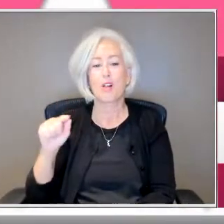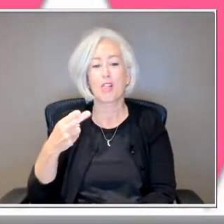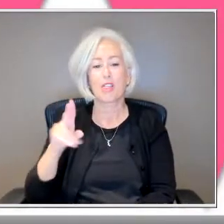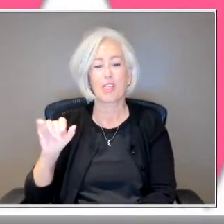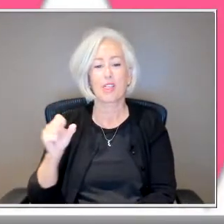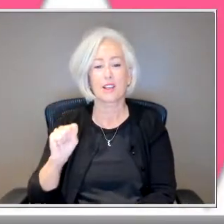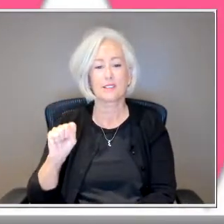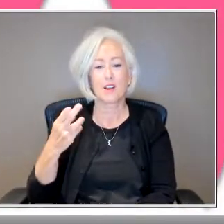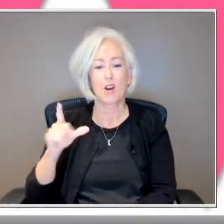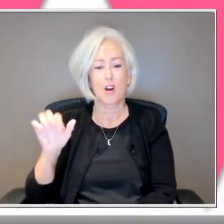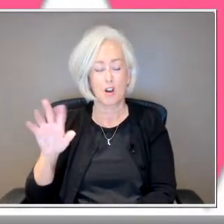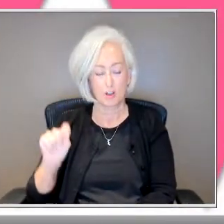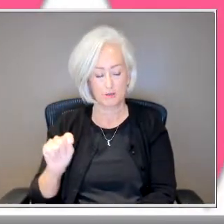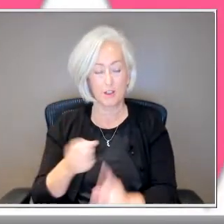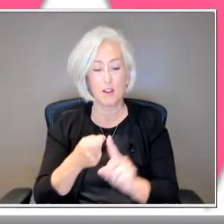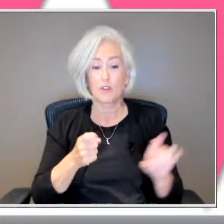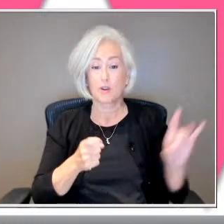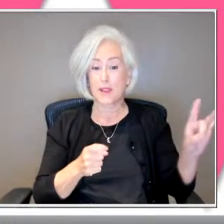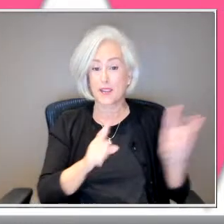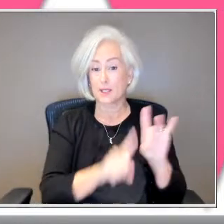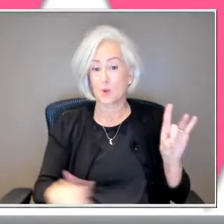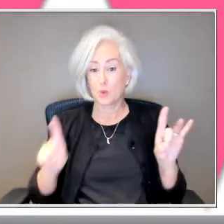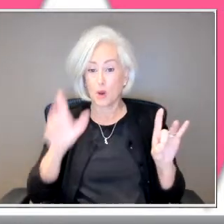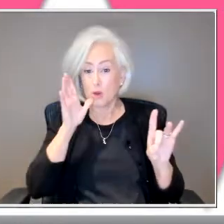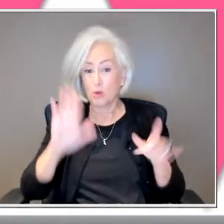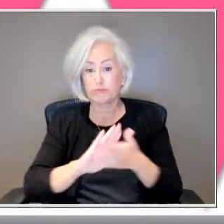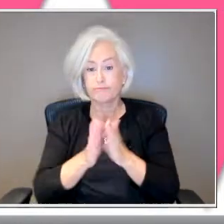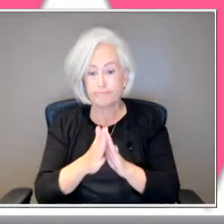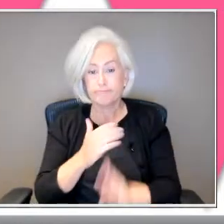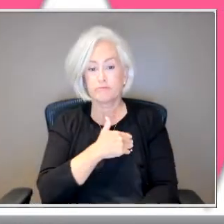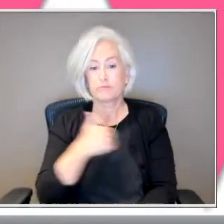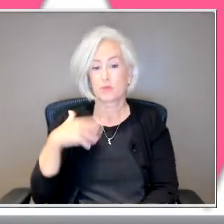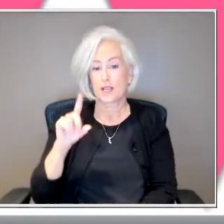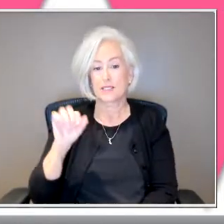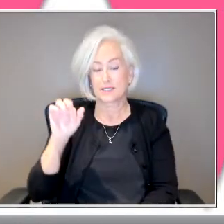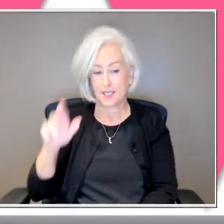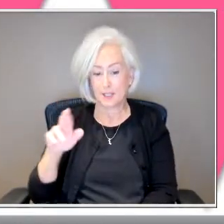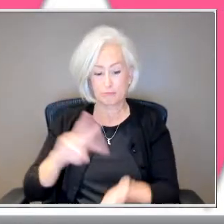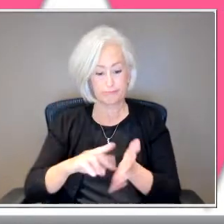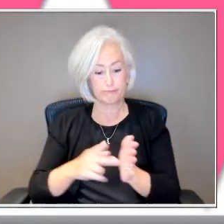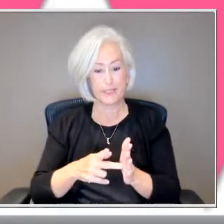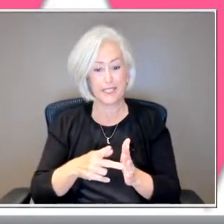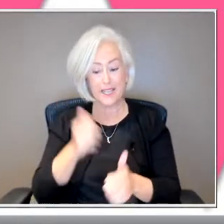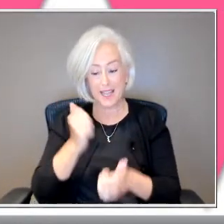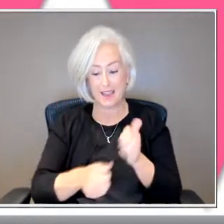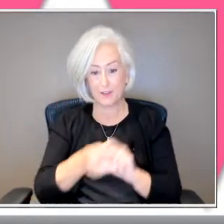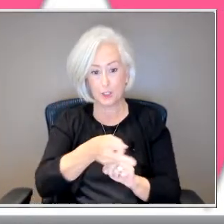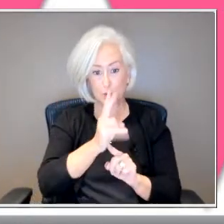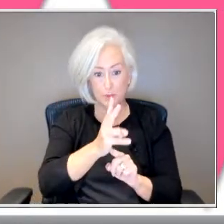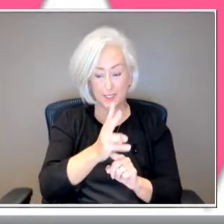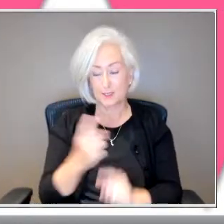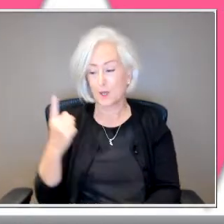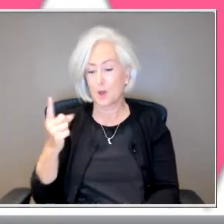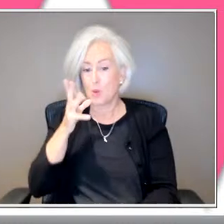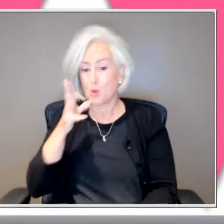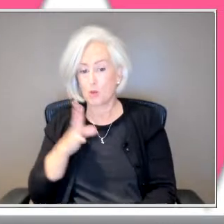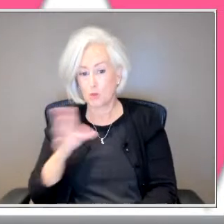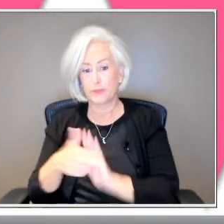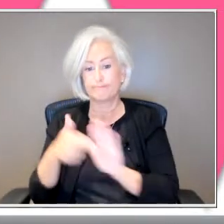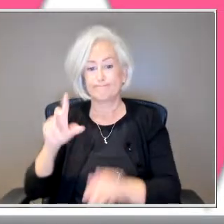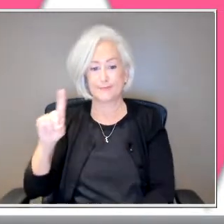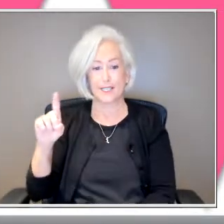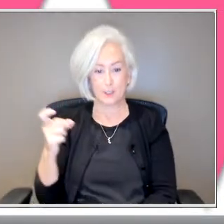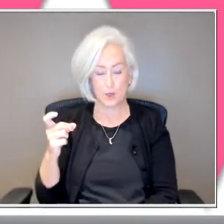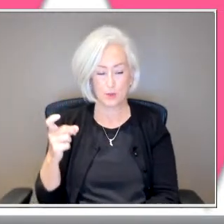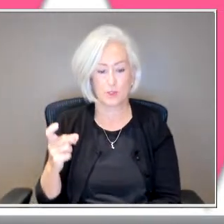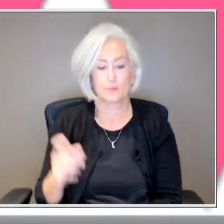in her lifetime. That is 1 person every 2 minutes in the U.S., according to the Susan G. Komen Foundation. Amy Maple